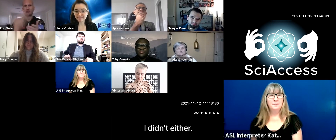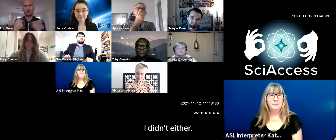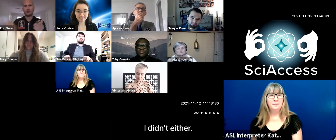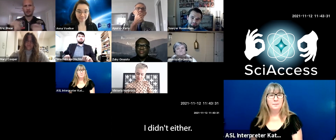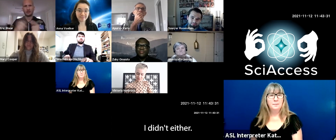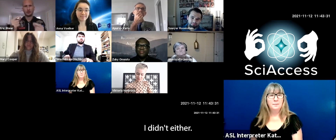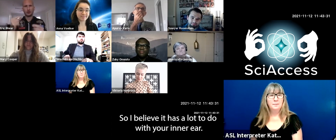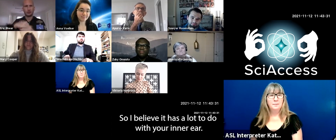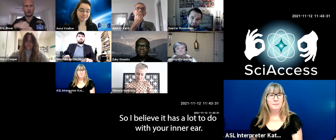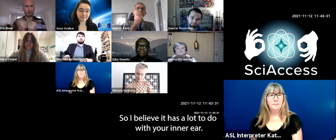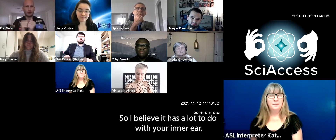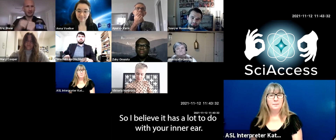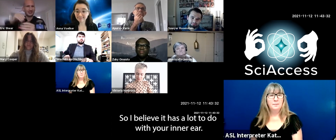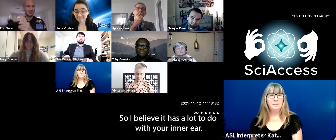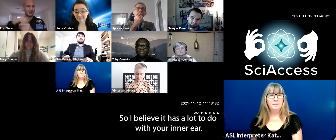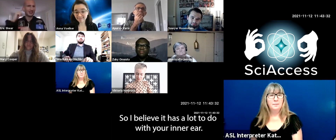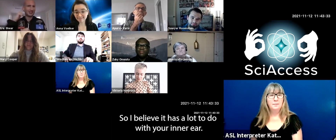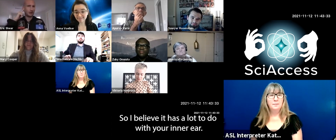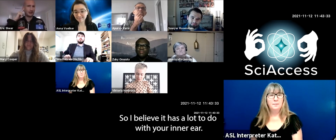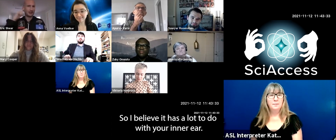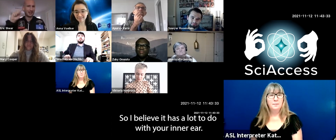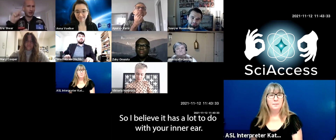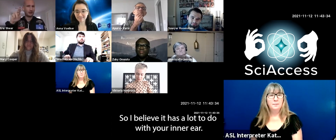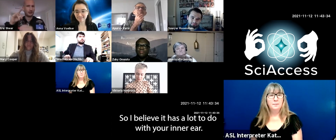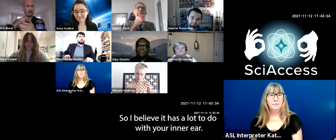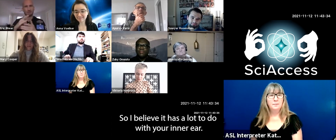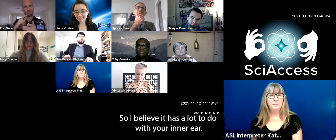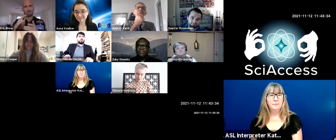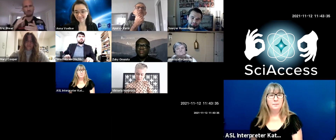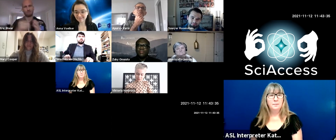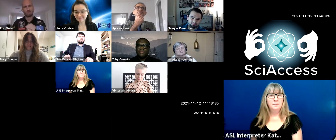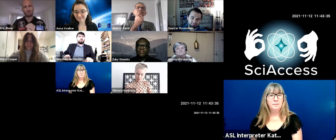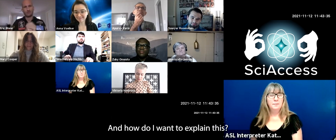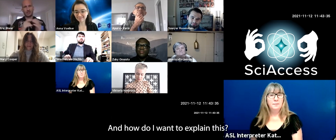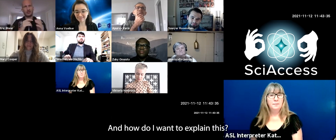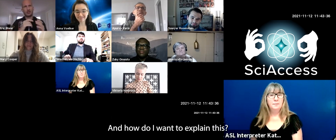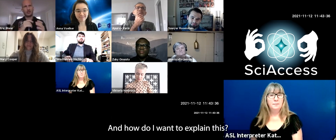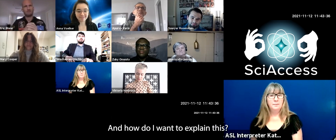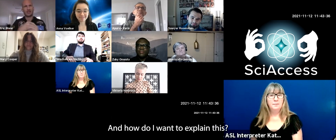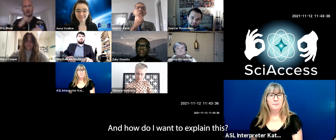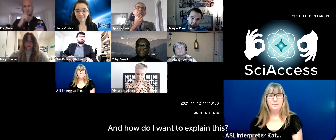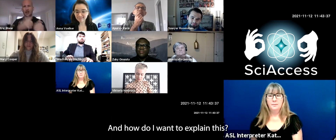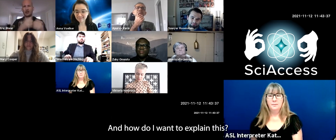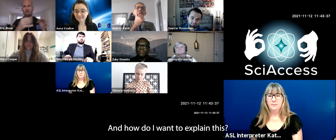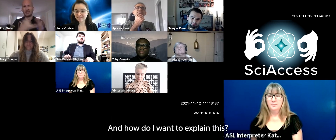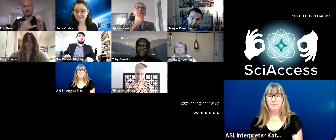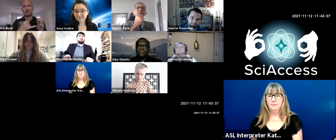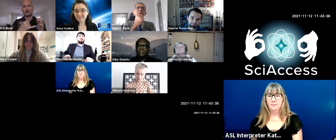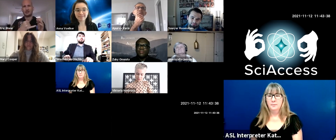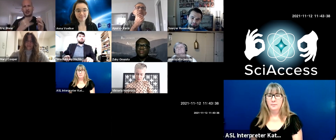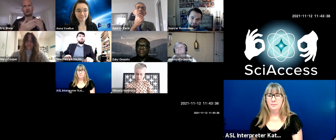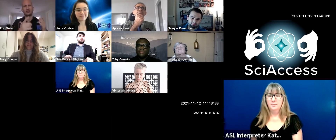didn't either. So I believe it has a lot to do with your inner ear. And how do I want to explain